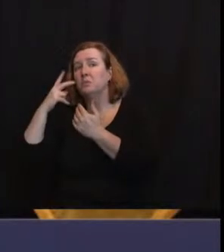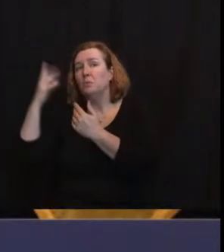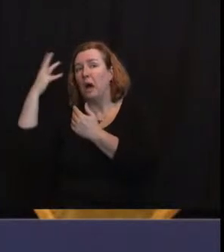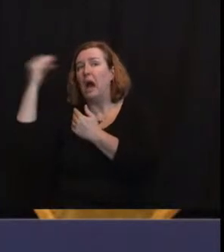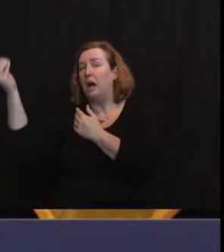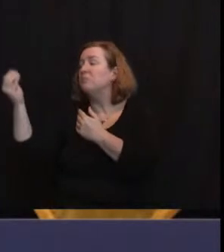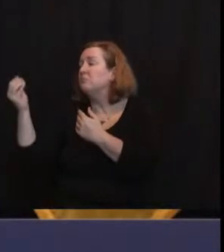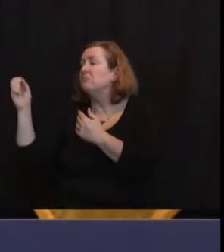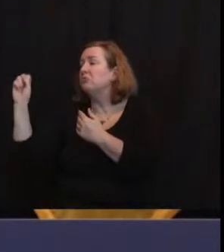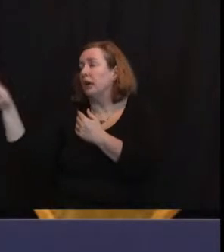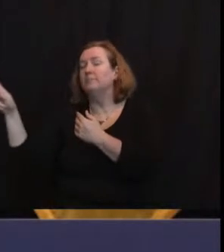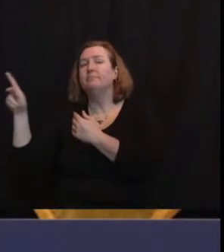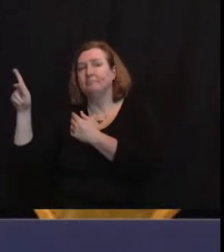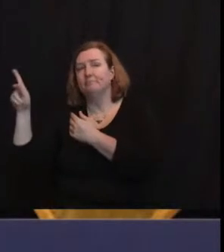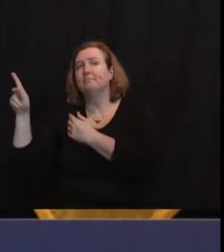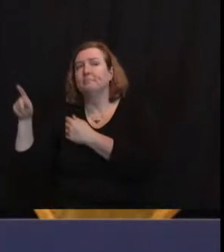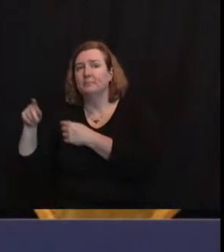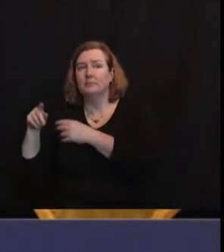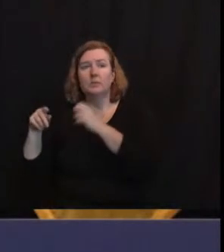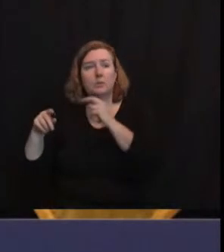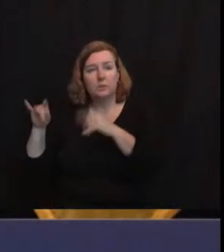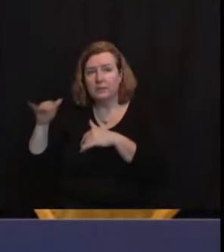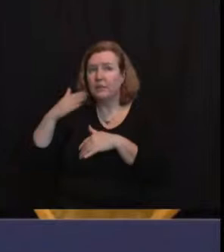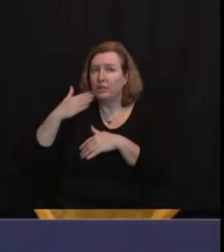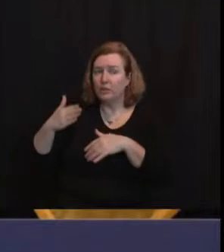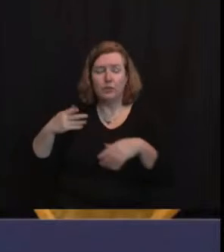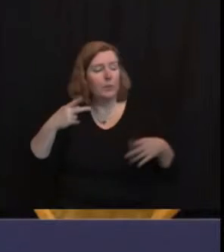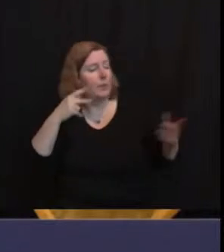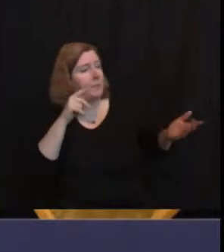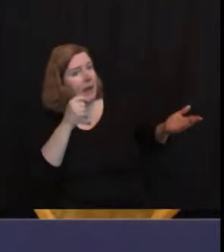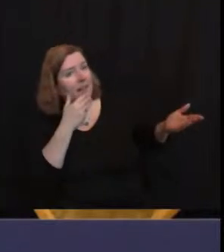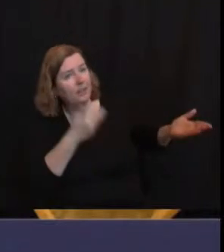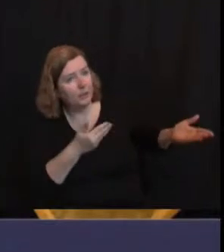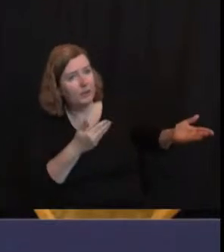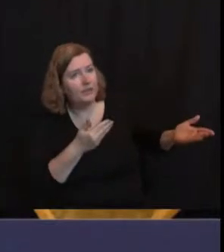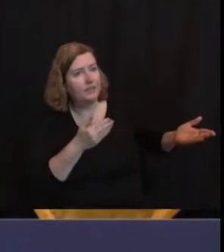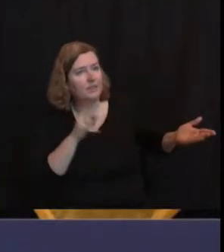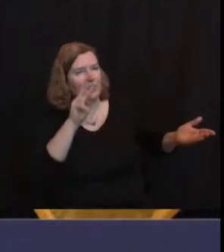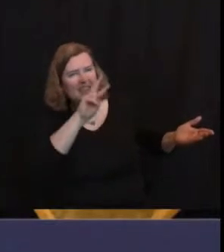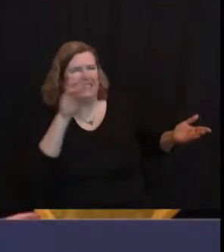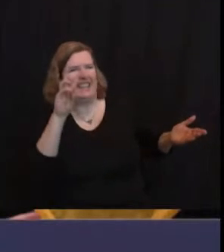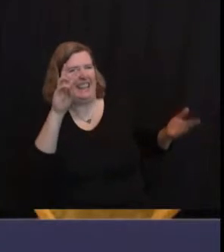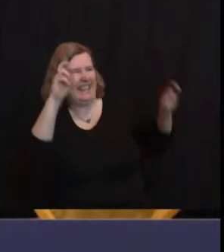again for everything you do. Judy, as always, Pat, on the 26th anniversary of that graduation.